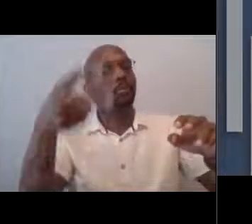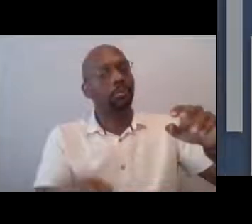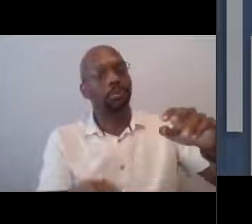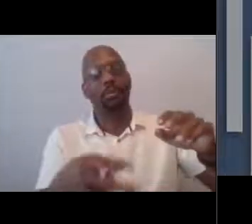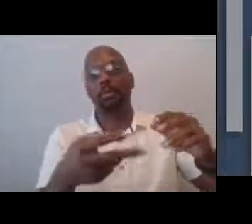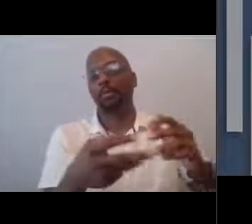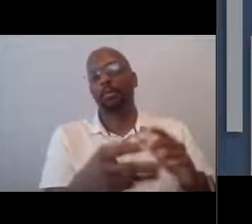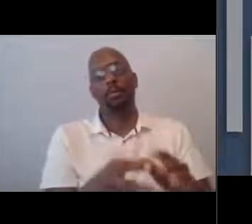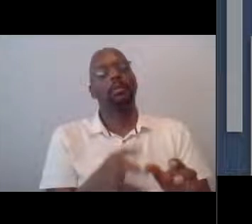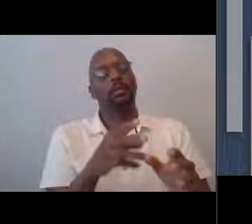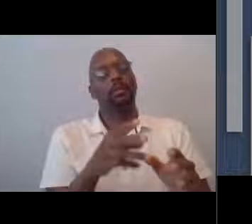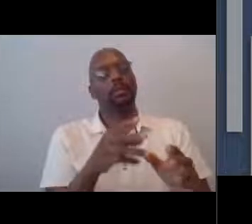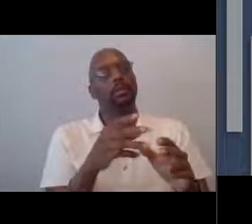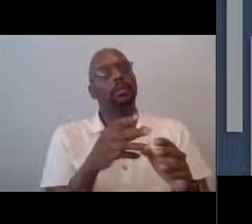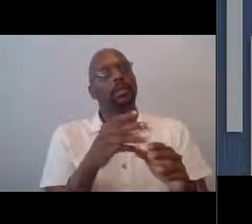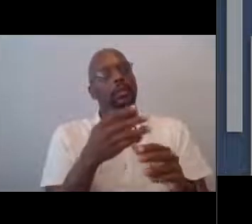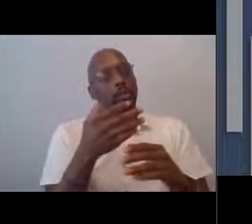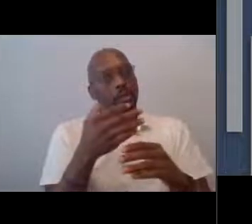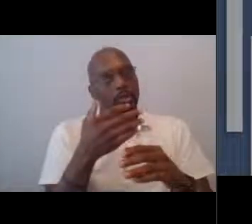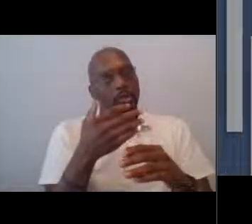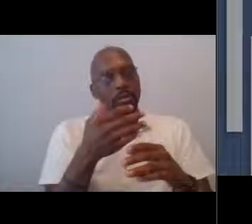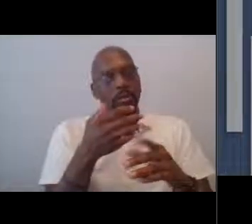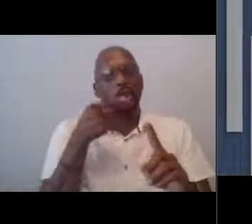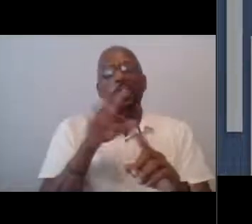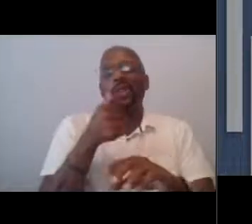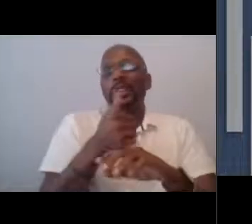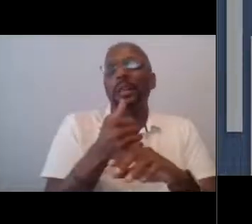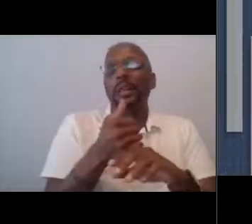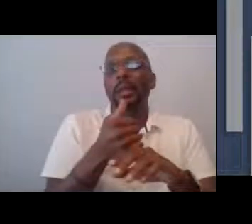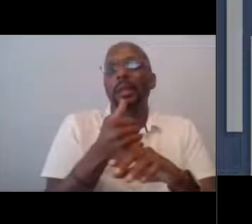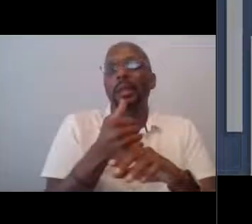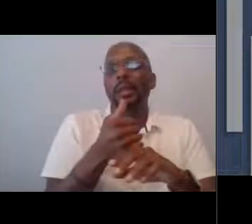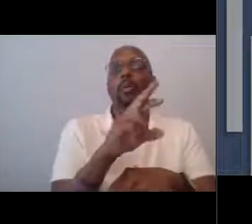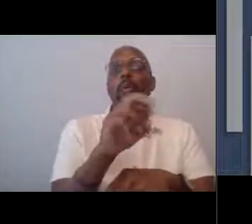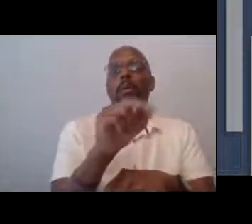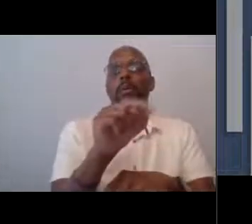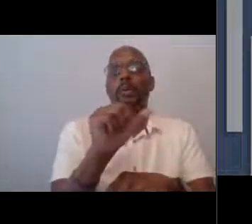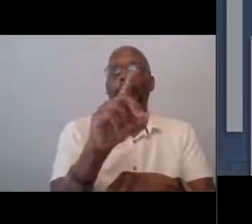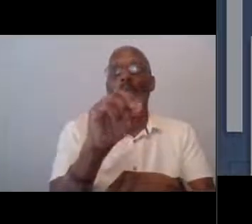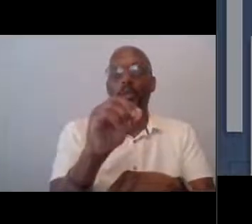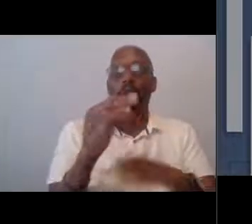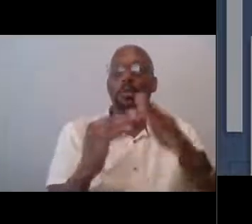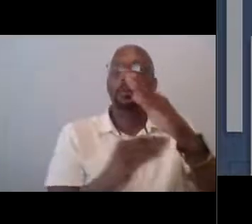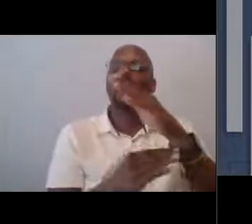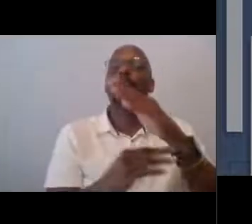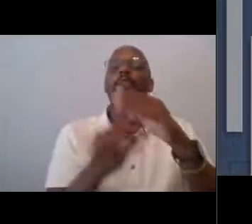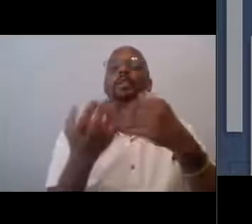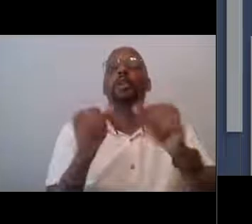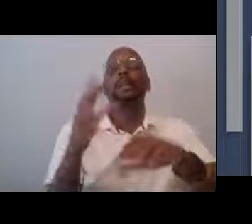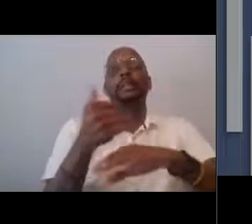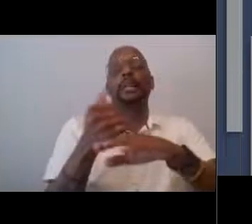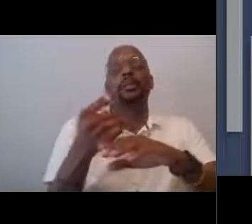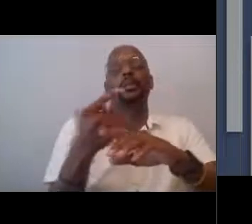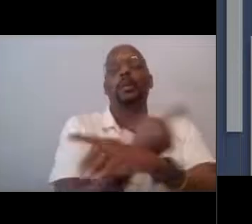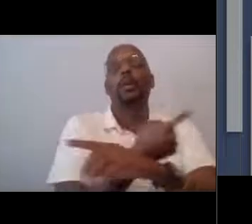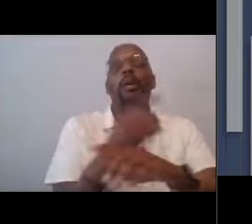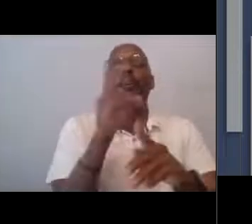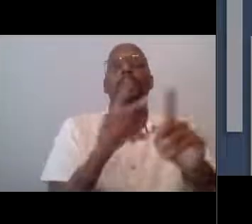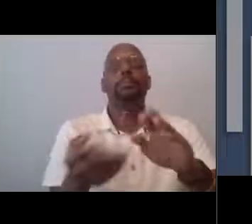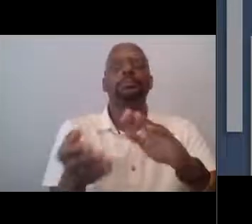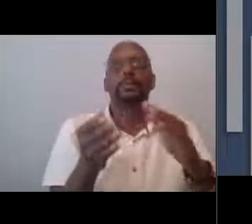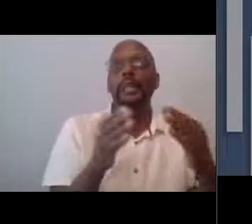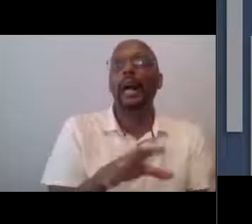those deaths on the Coronado Bridge and other assets throughout the state. I just want to kind of call attention to that, and